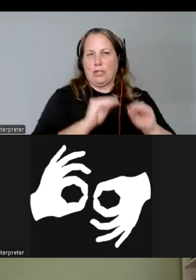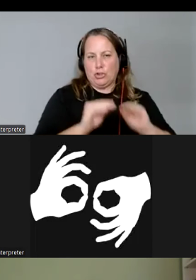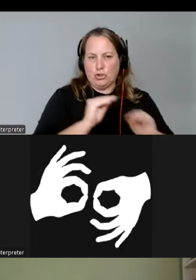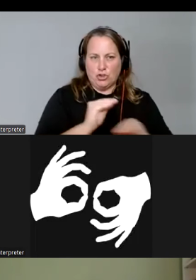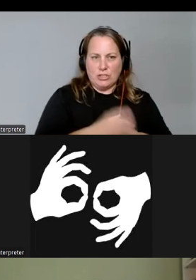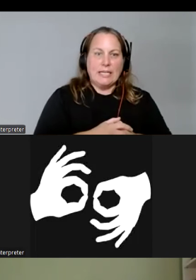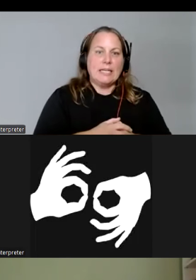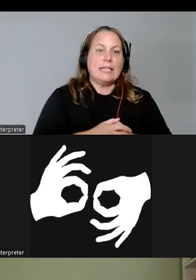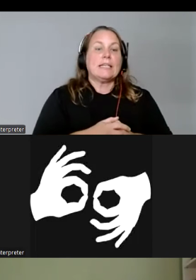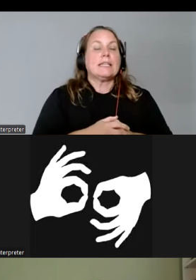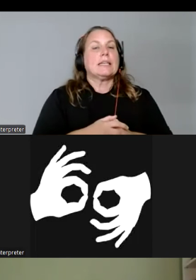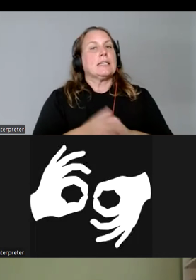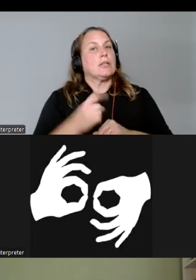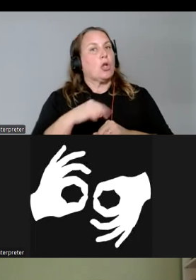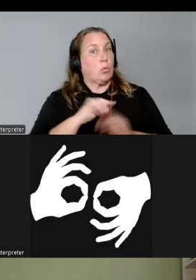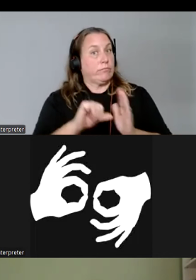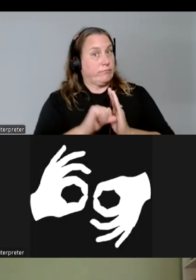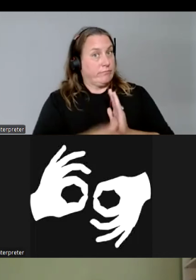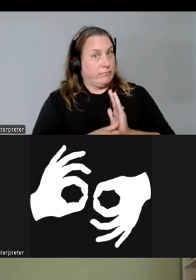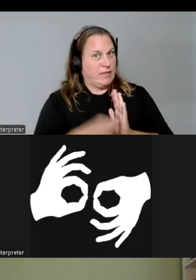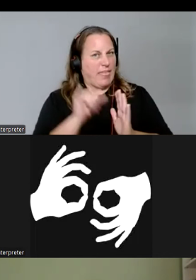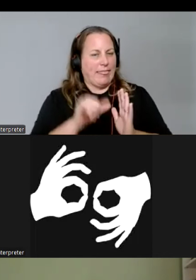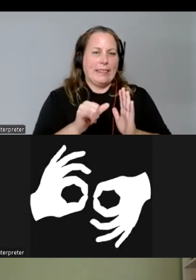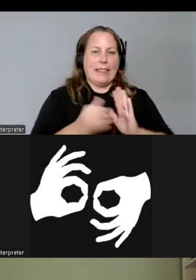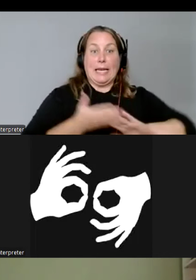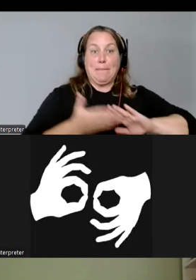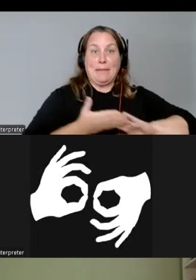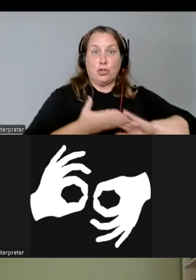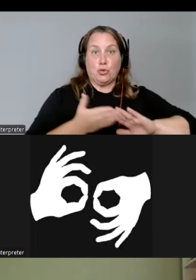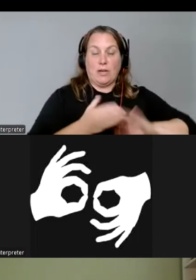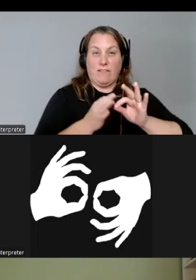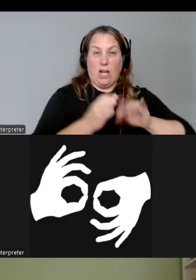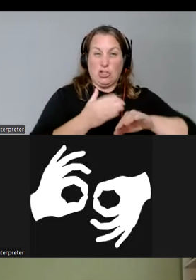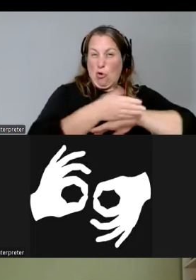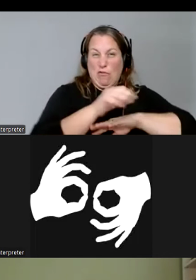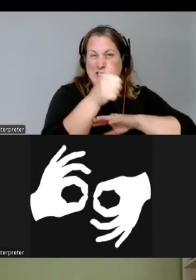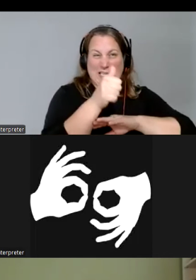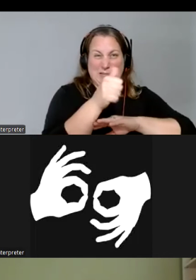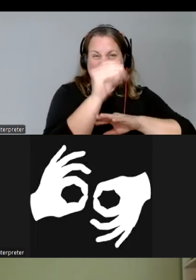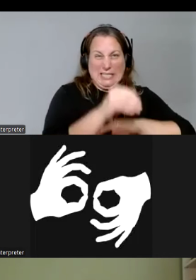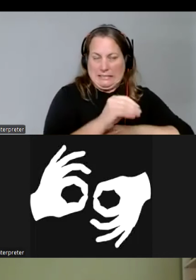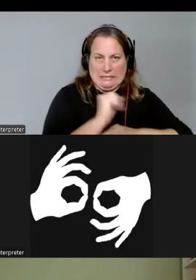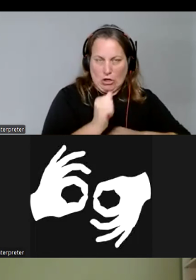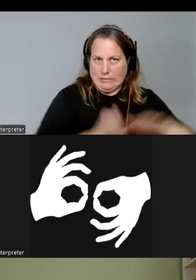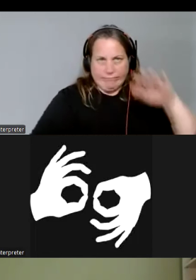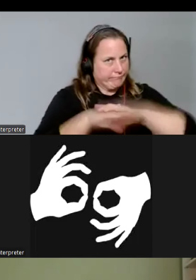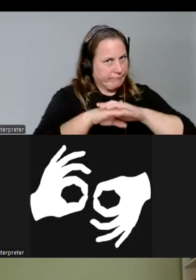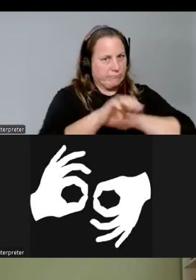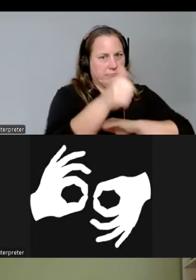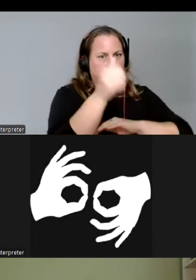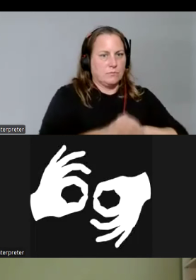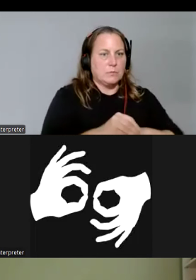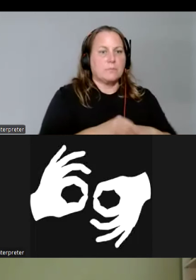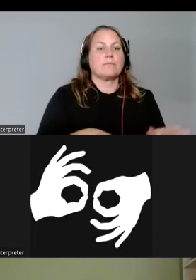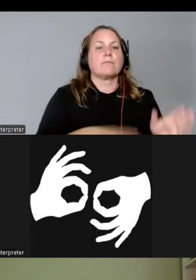not exceeding 10%. I want to point out that a lot of things that artists often put as admin, I would not